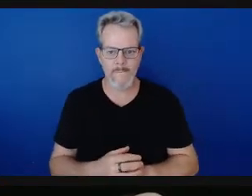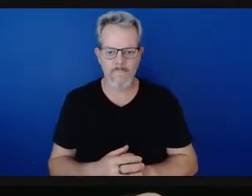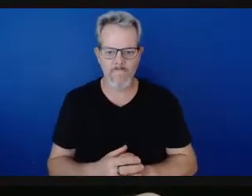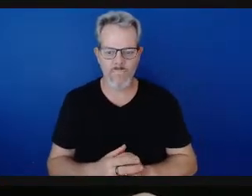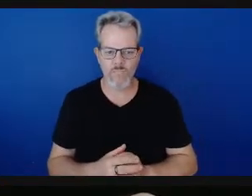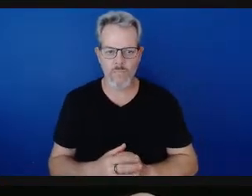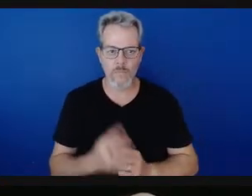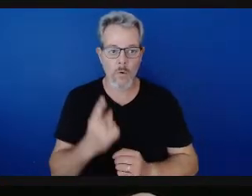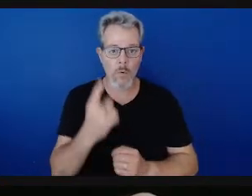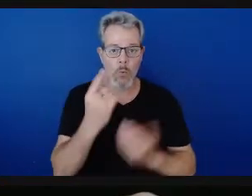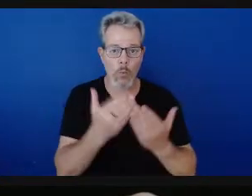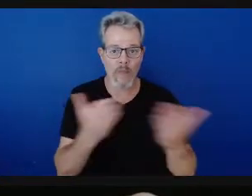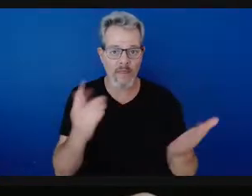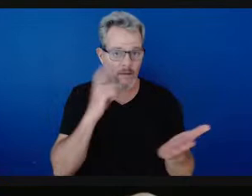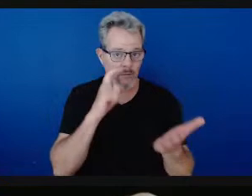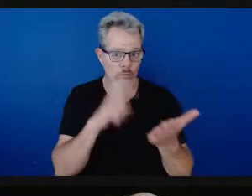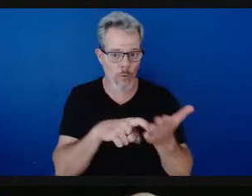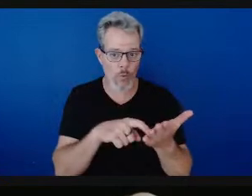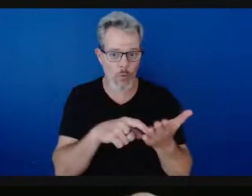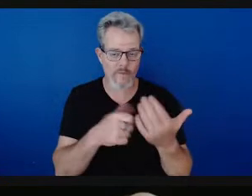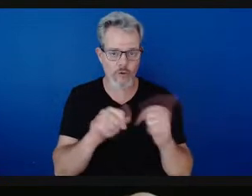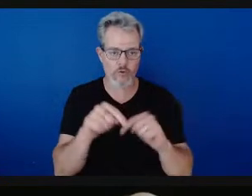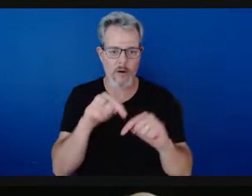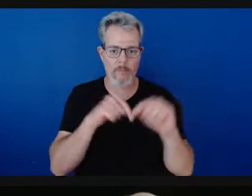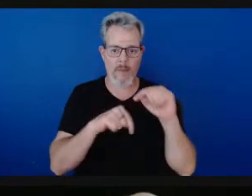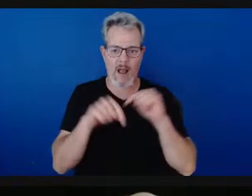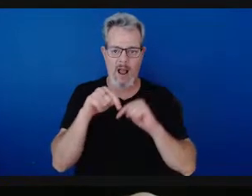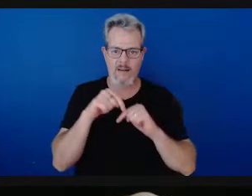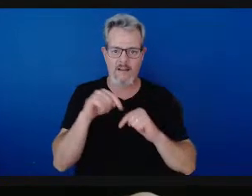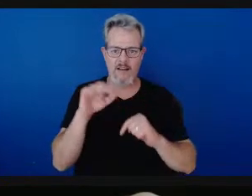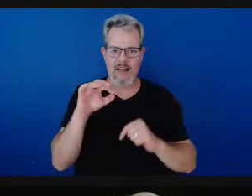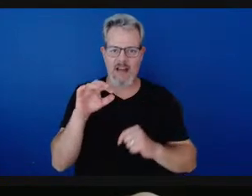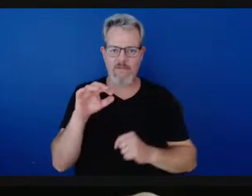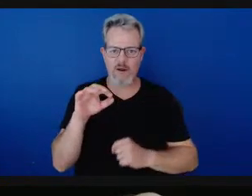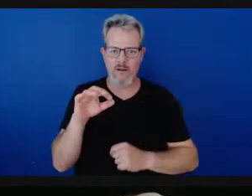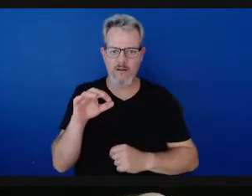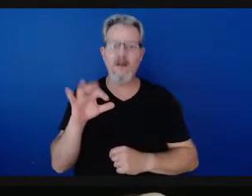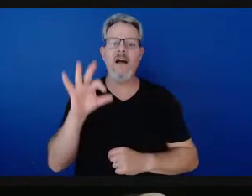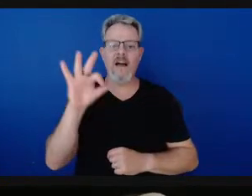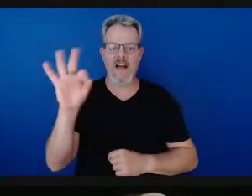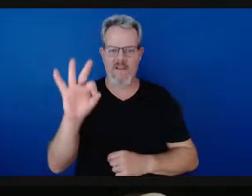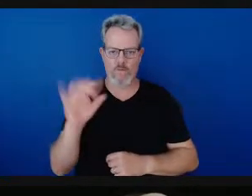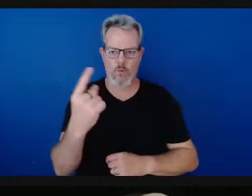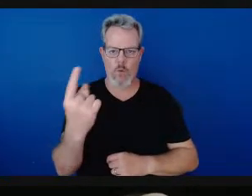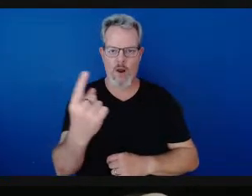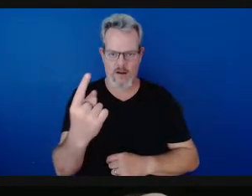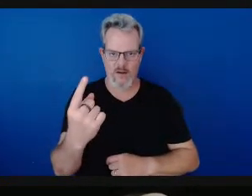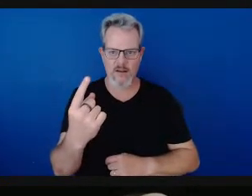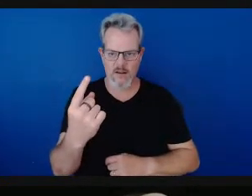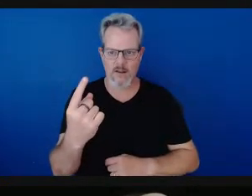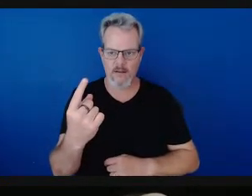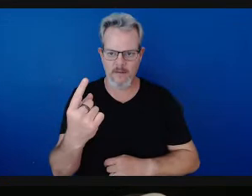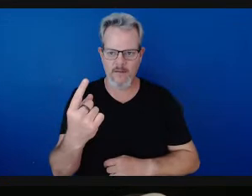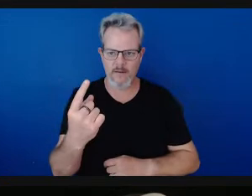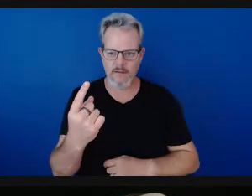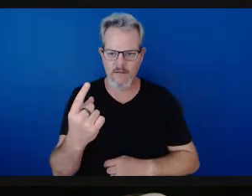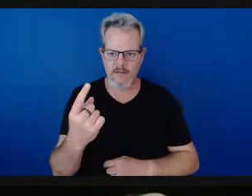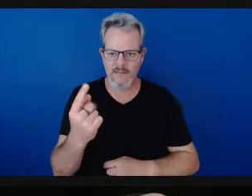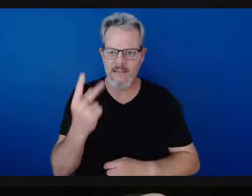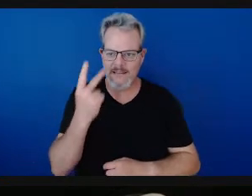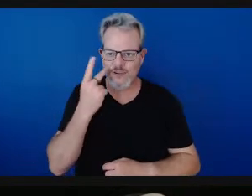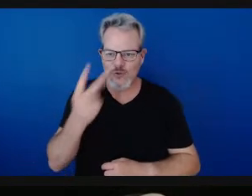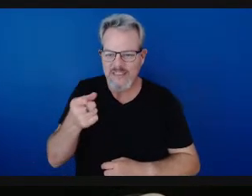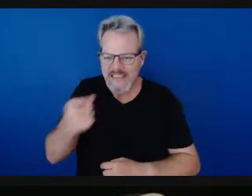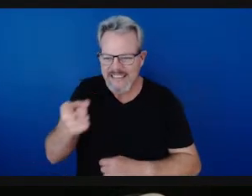One thing to note, if I can pull it back to the F1 camera here, this patch in the middle that's a little bit darker, this is our